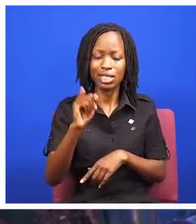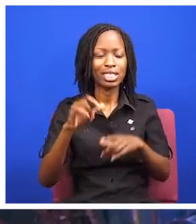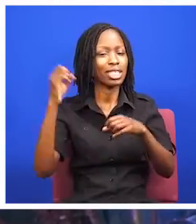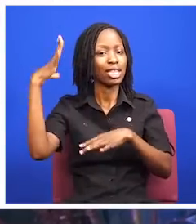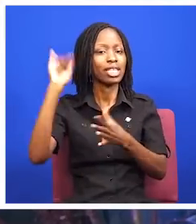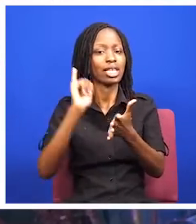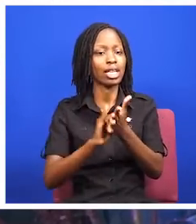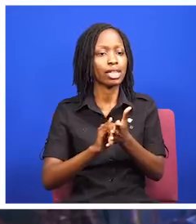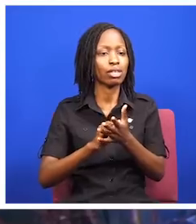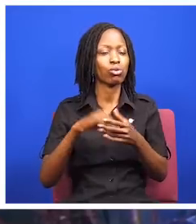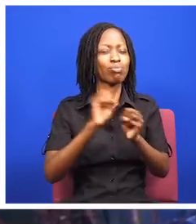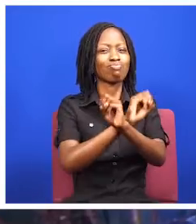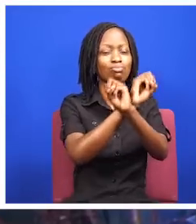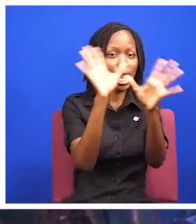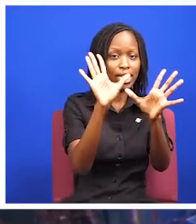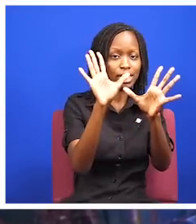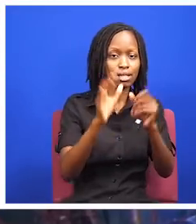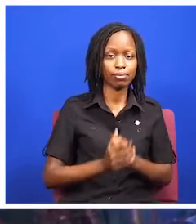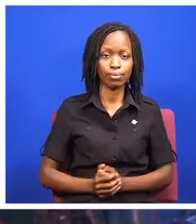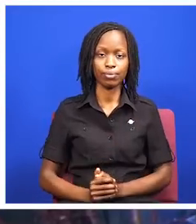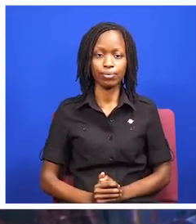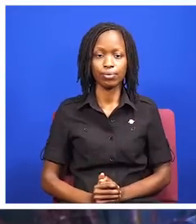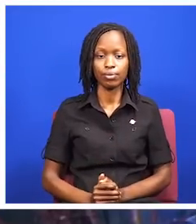could light up the whole place,